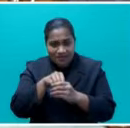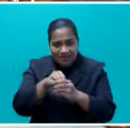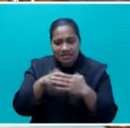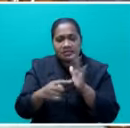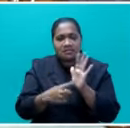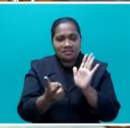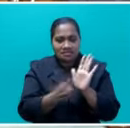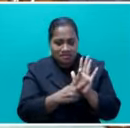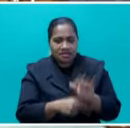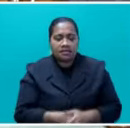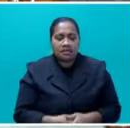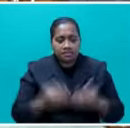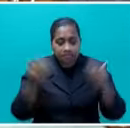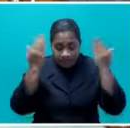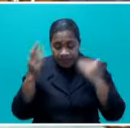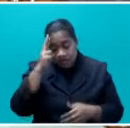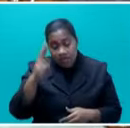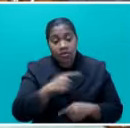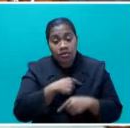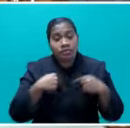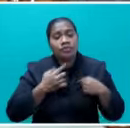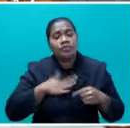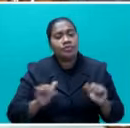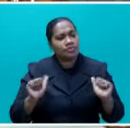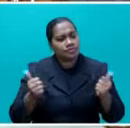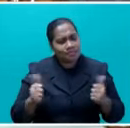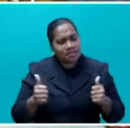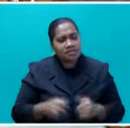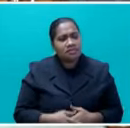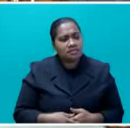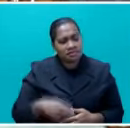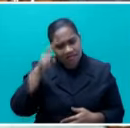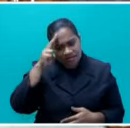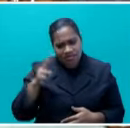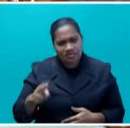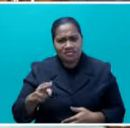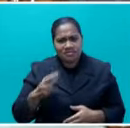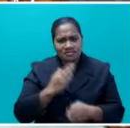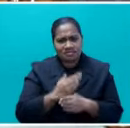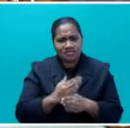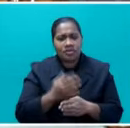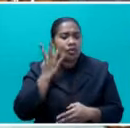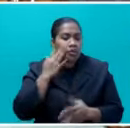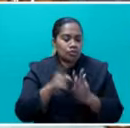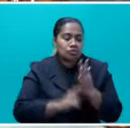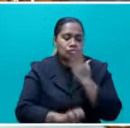place. Mr. Speaker, sir, we intend to complete the national digital switchover exercise by June